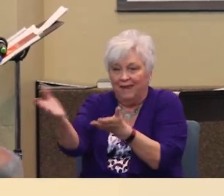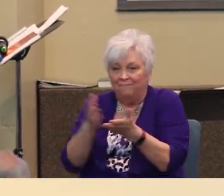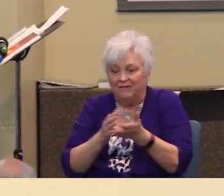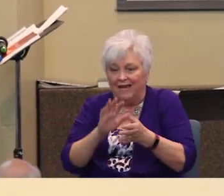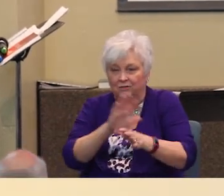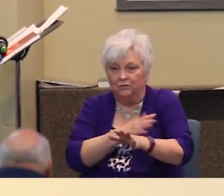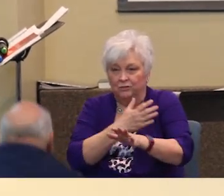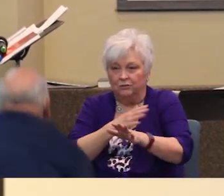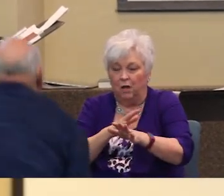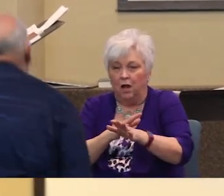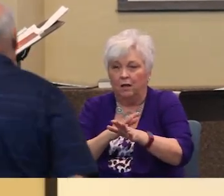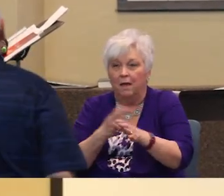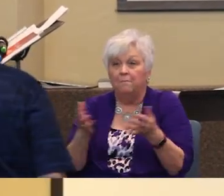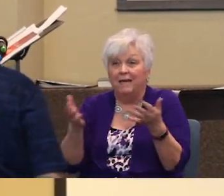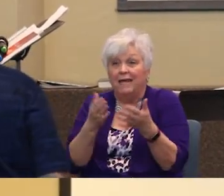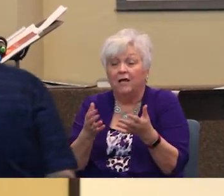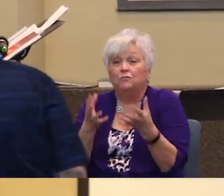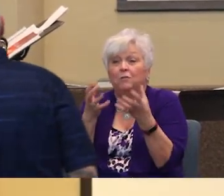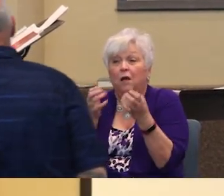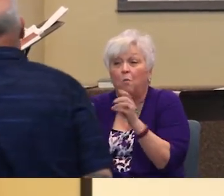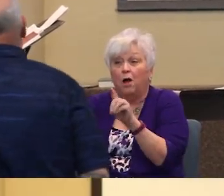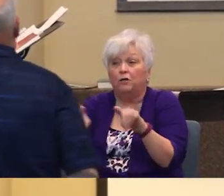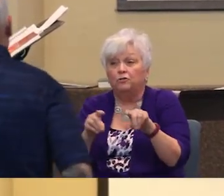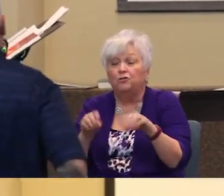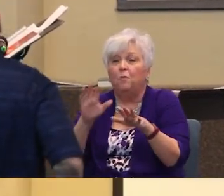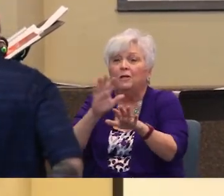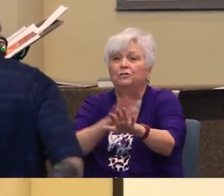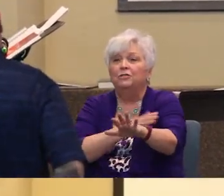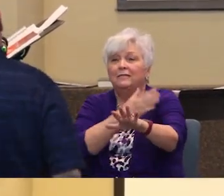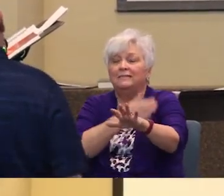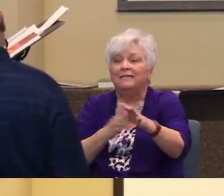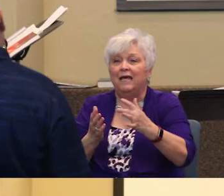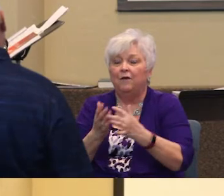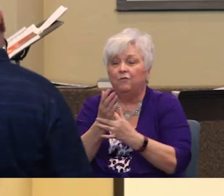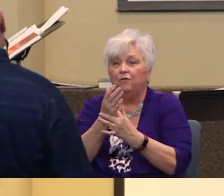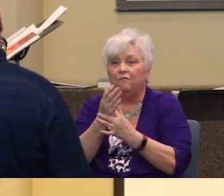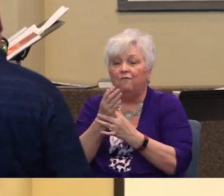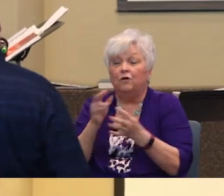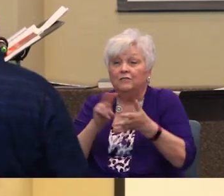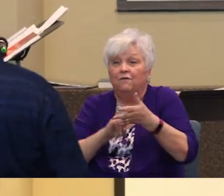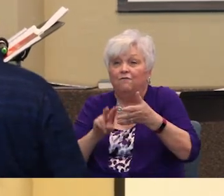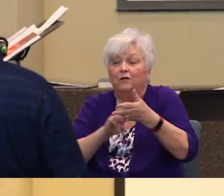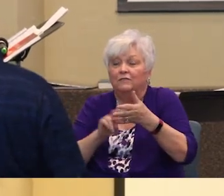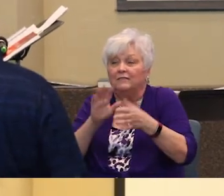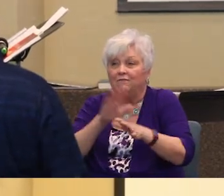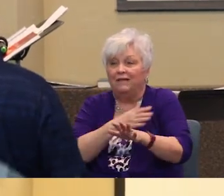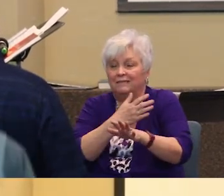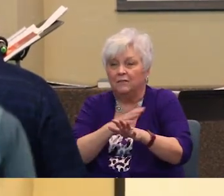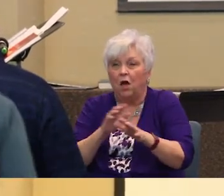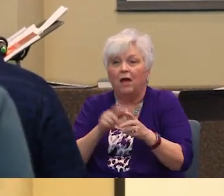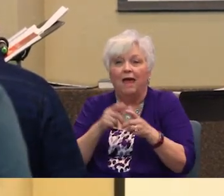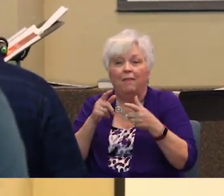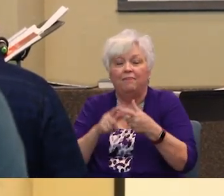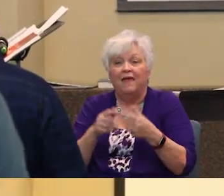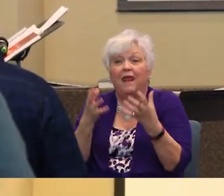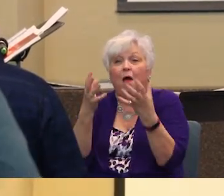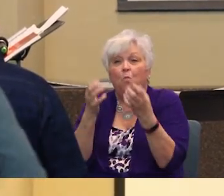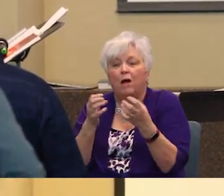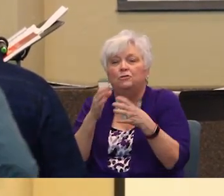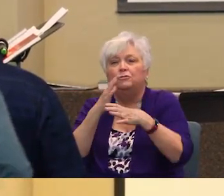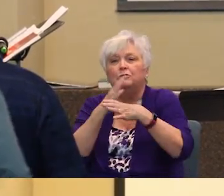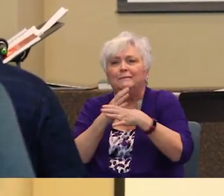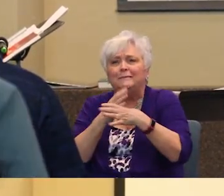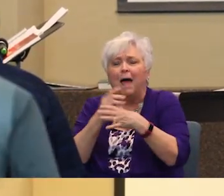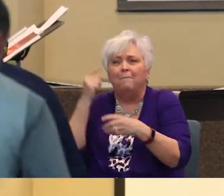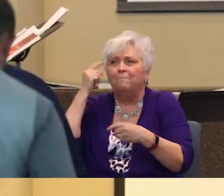invitation song. But here's what I want you to do. I want you to sing through the first couple stanzas of this song. And then I want you to pretty much pause in